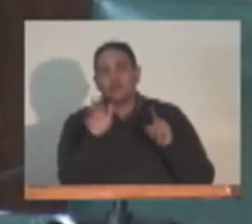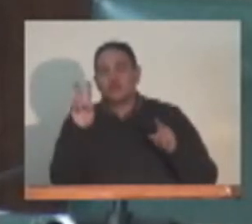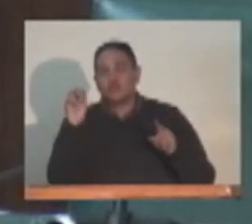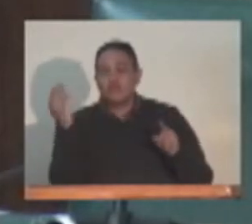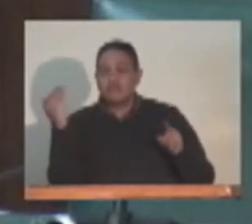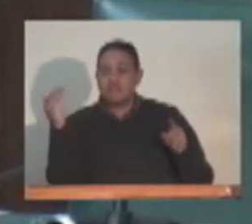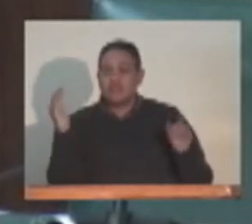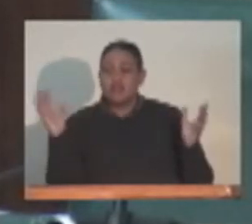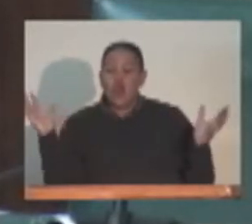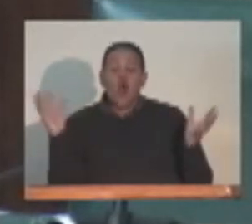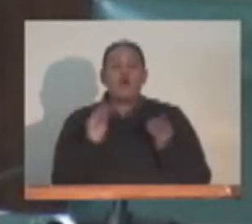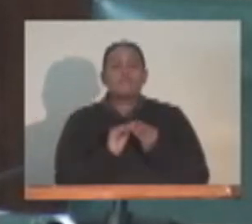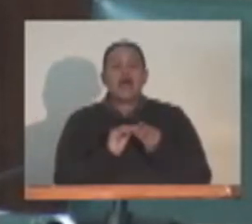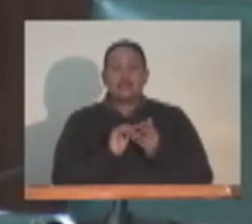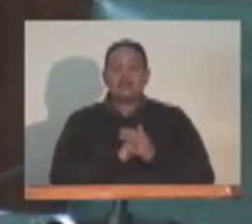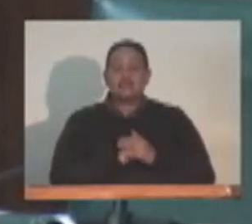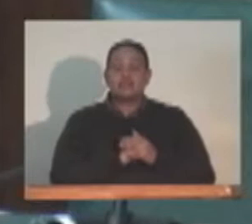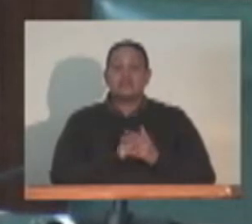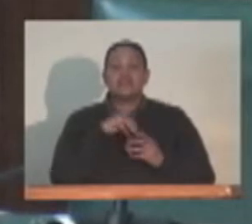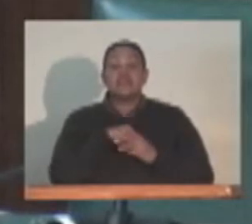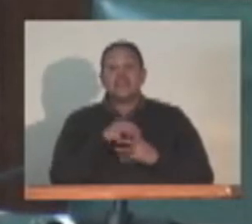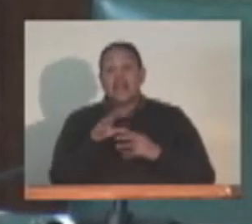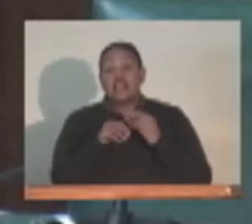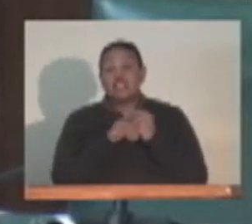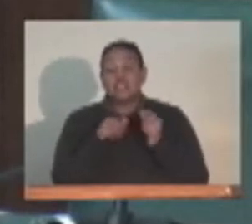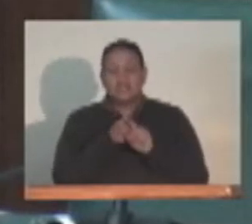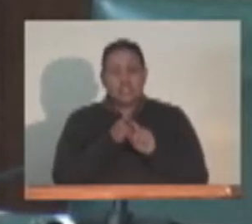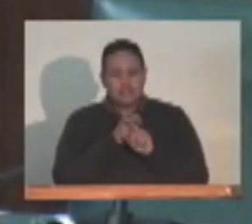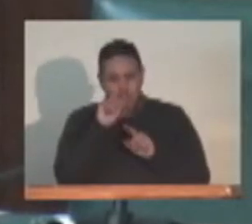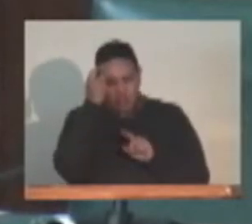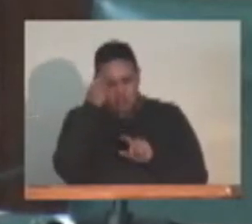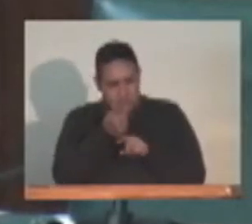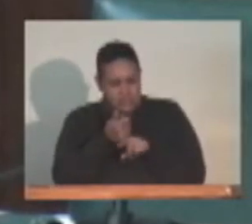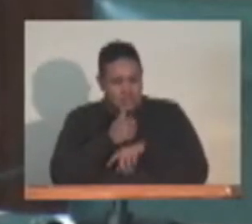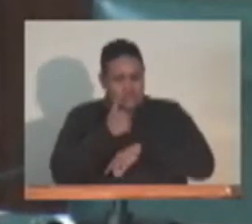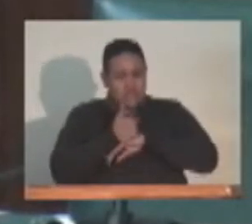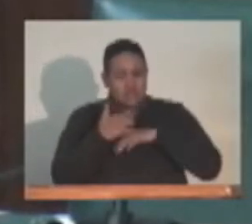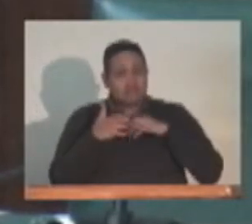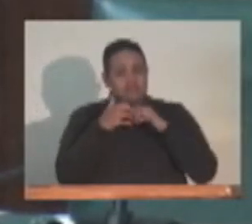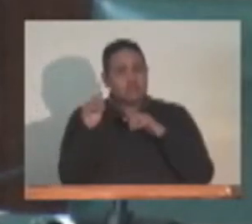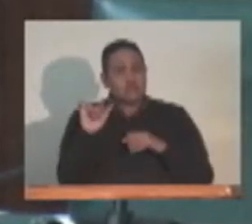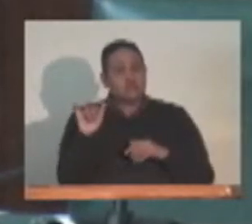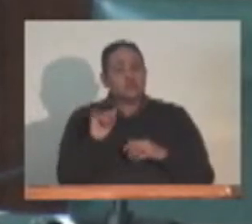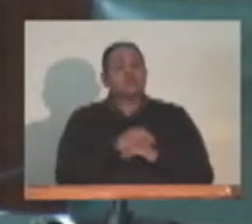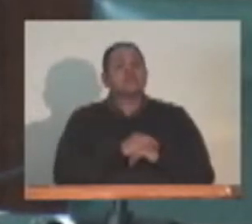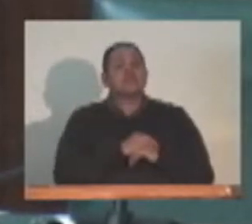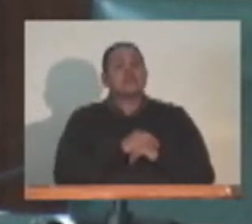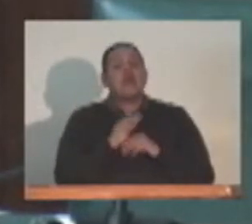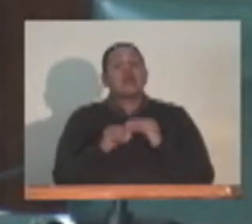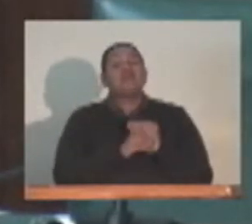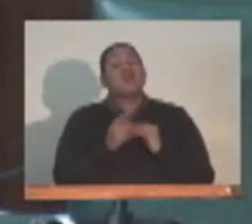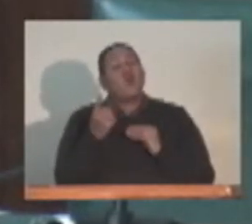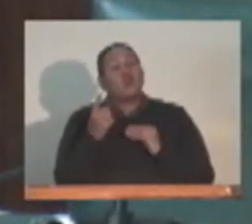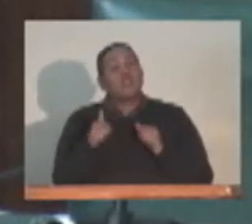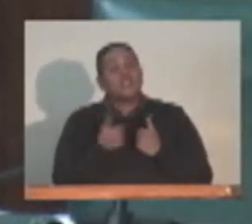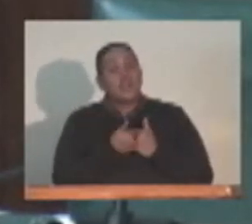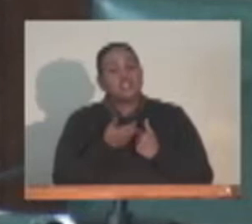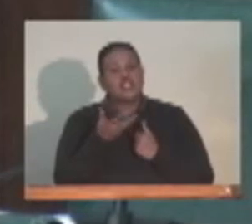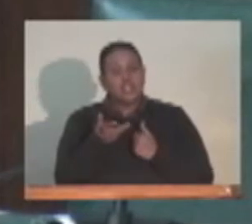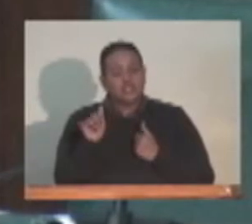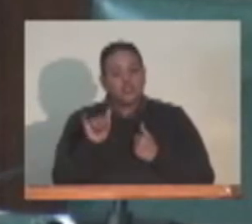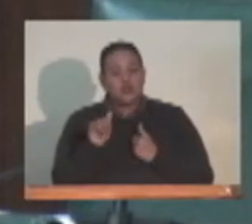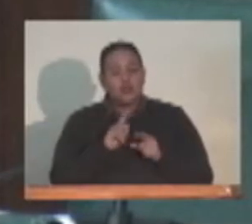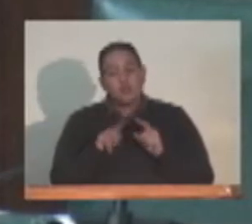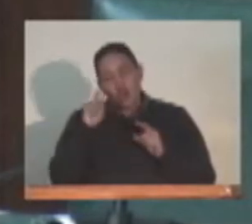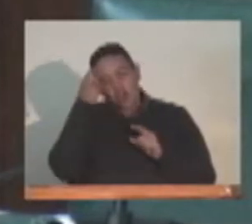combined. In addition, the government is putting in place, and this is always a challenging thing to do, but the government is putting in